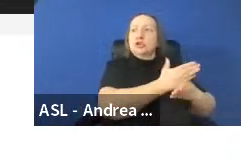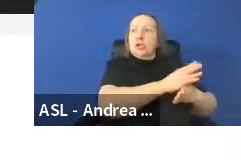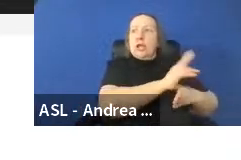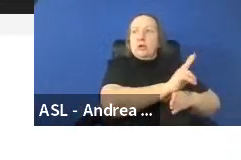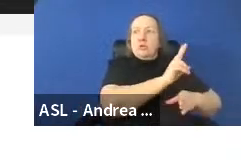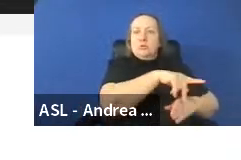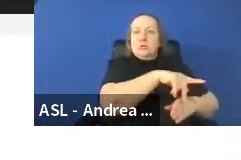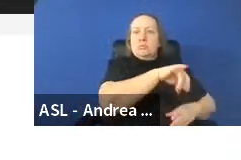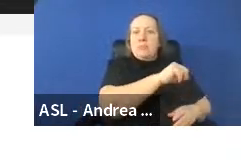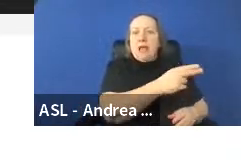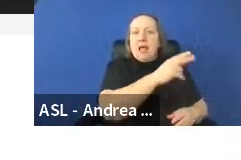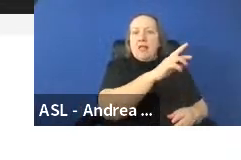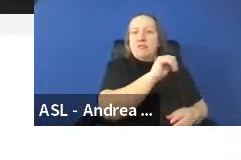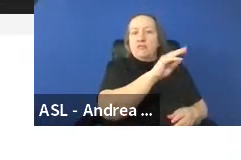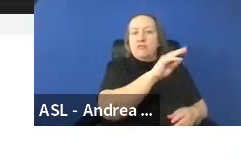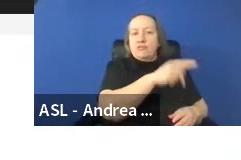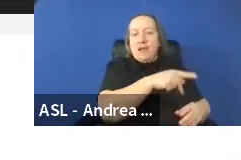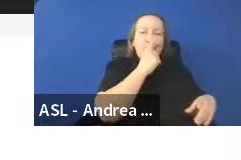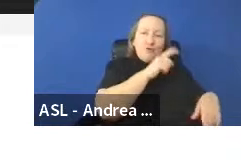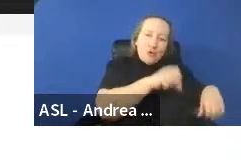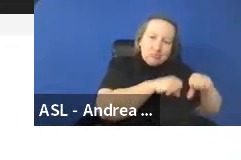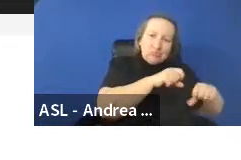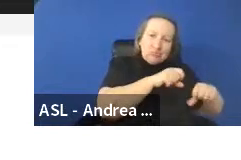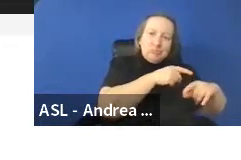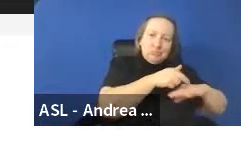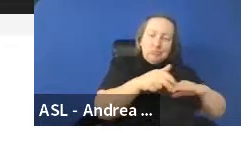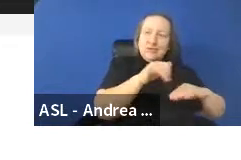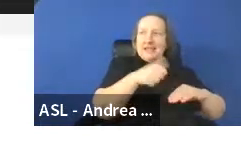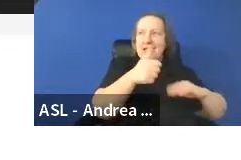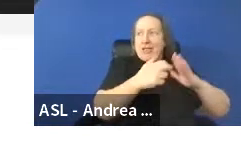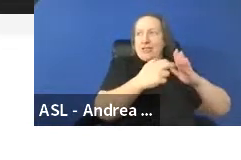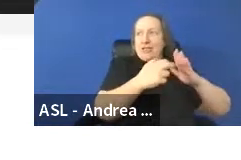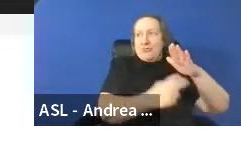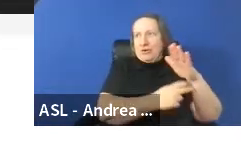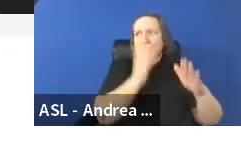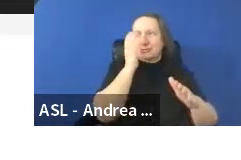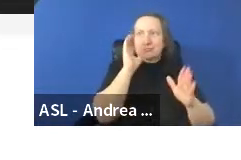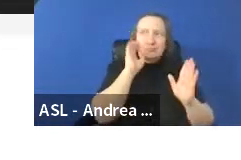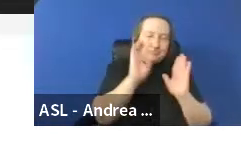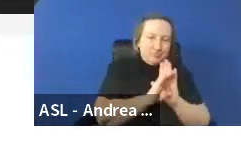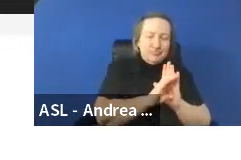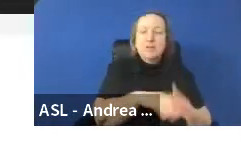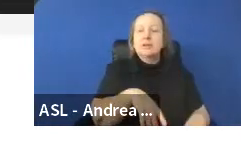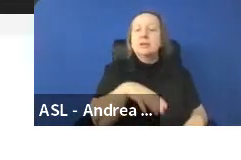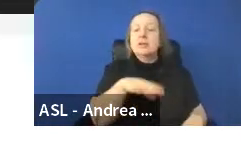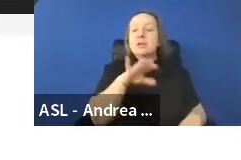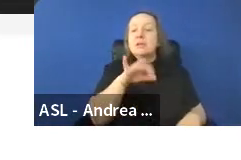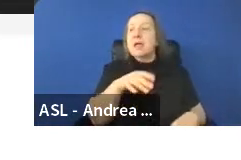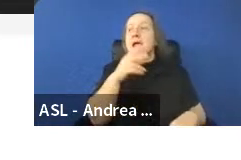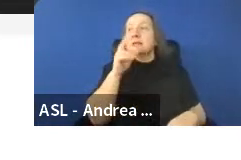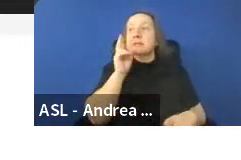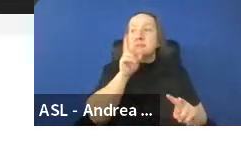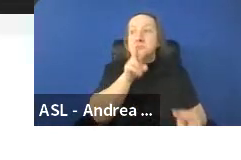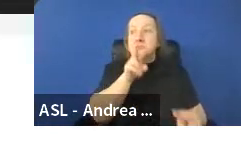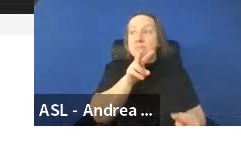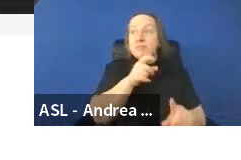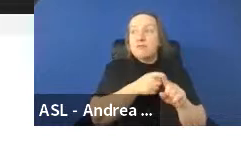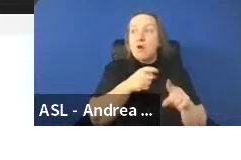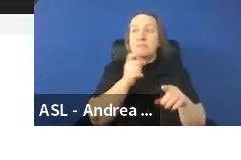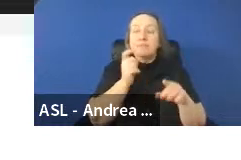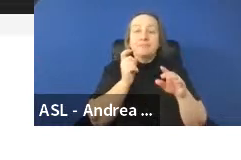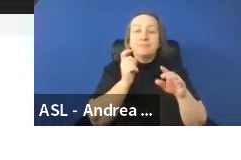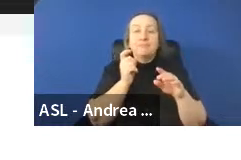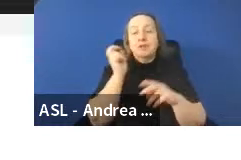the bridge, one of the bridge configurations. This particular view from transit perspective shows